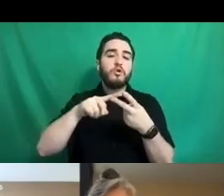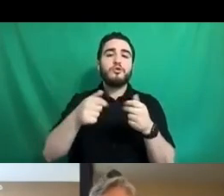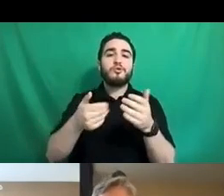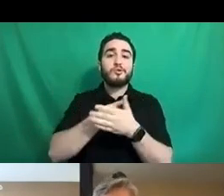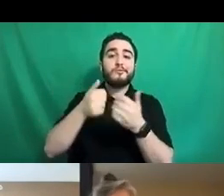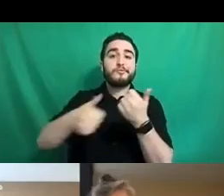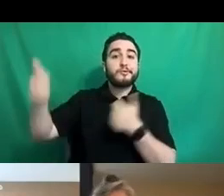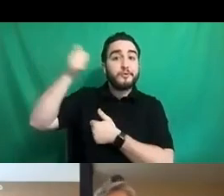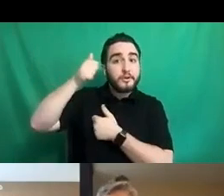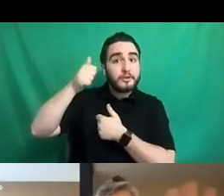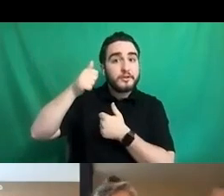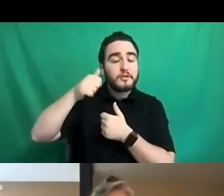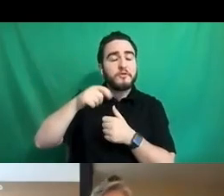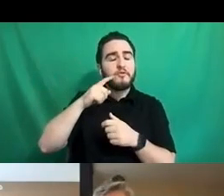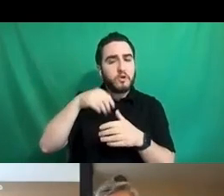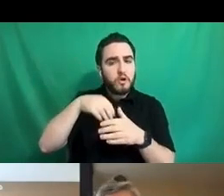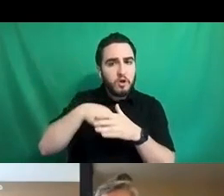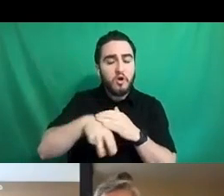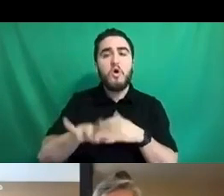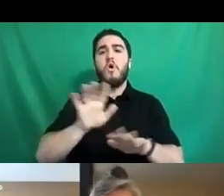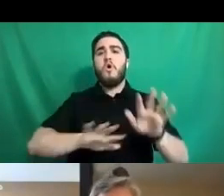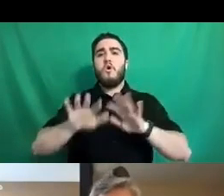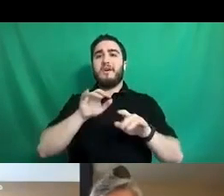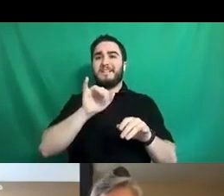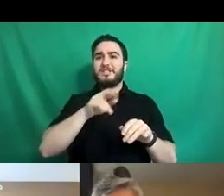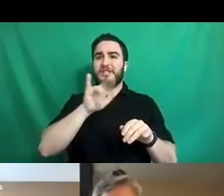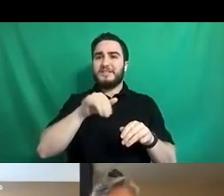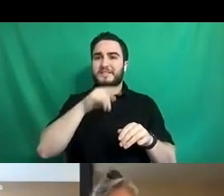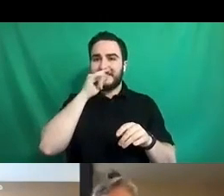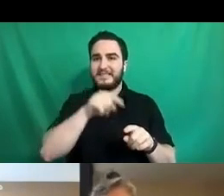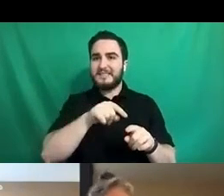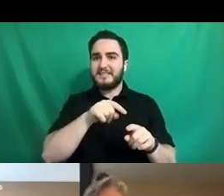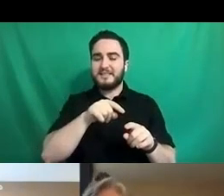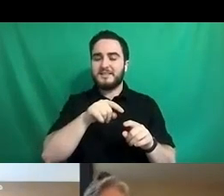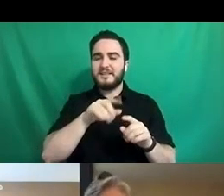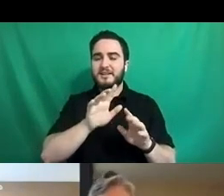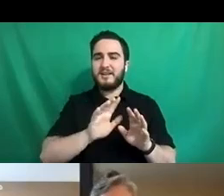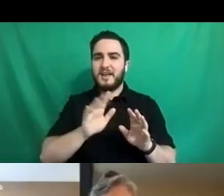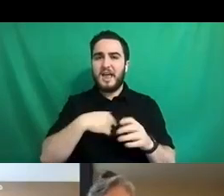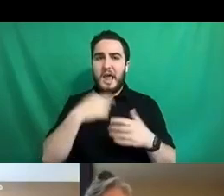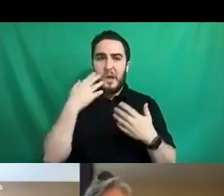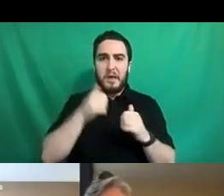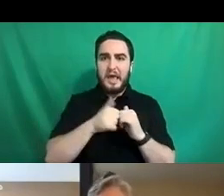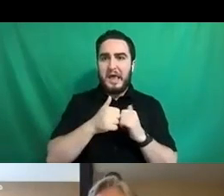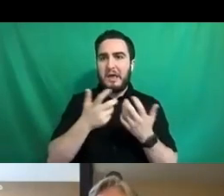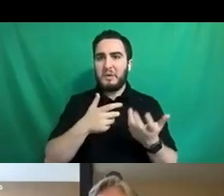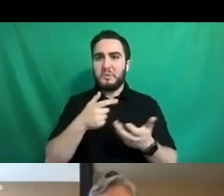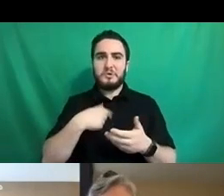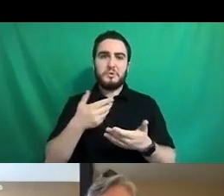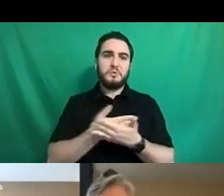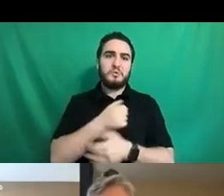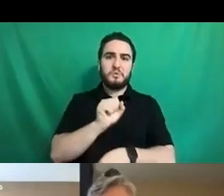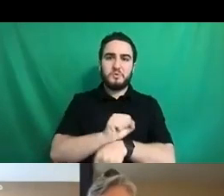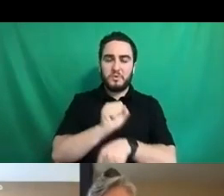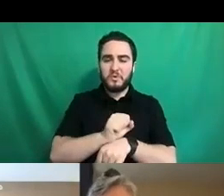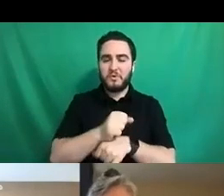supervisor and they come in saying, uh-oh, that's Jerry's kids, essentially. That's not, I don't know how to do that. I'm in a new job, or I have